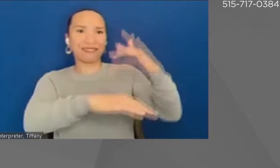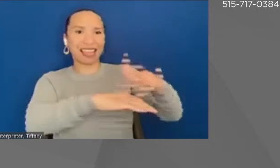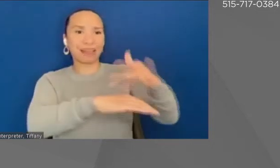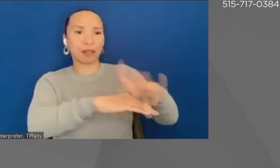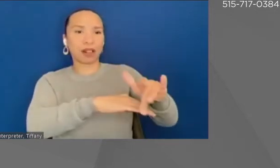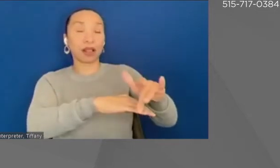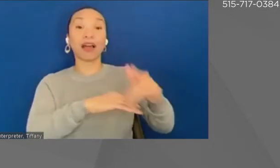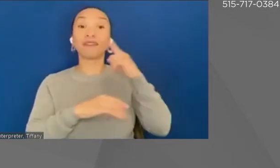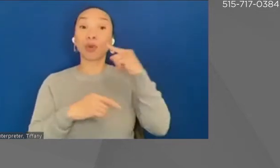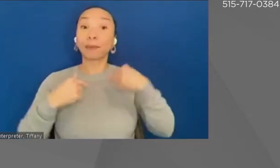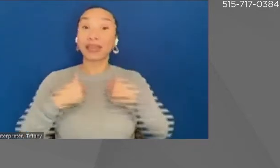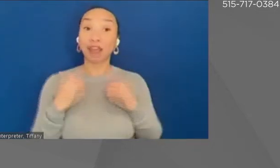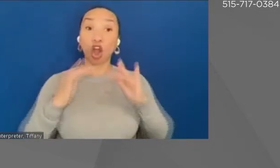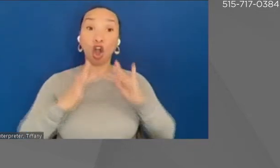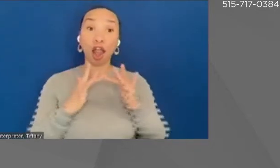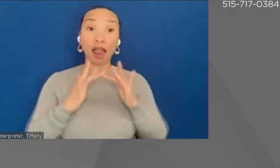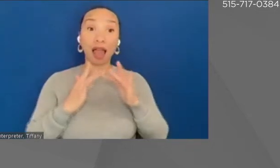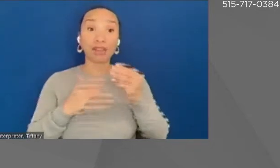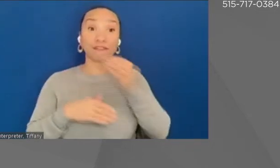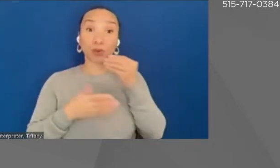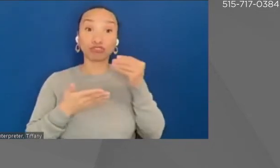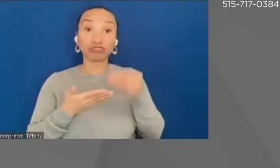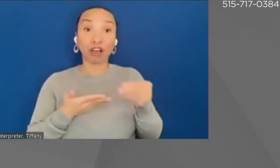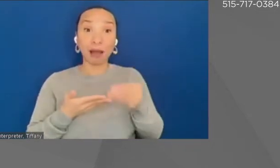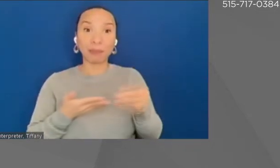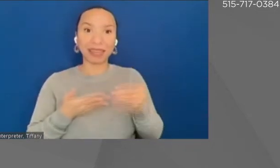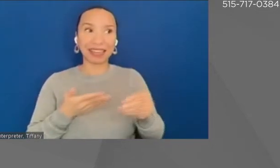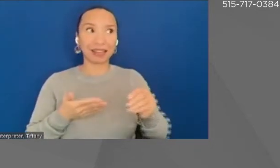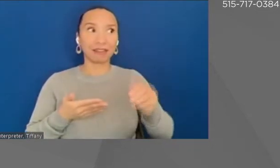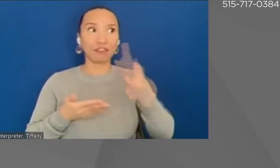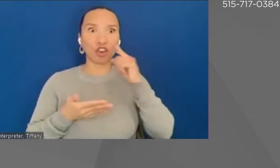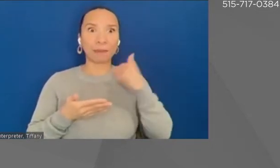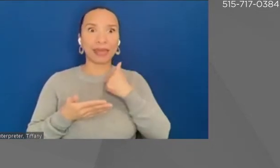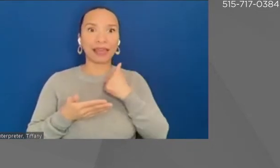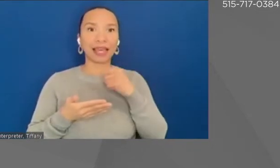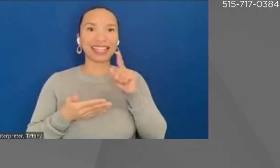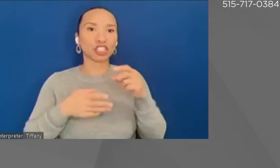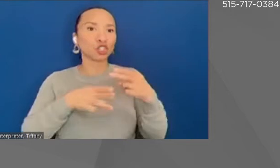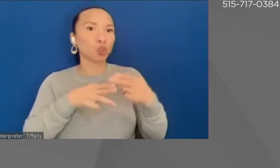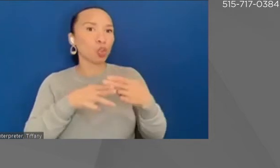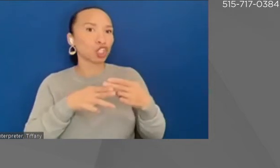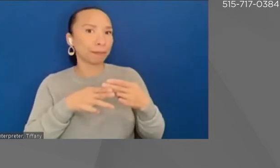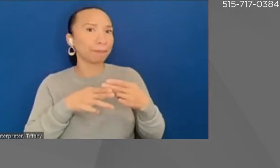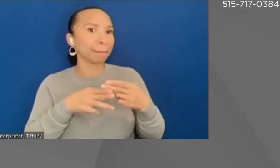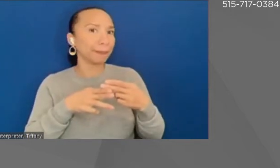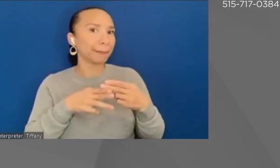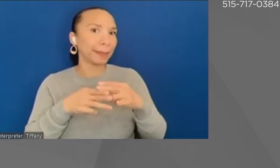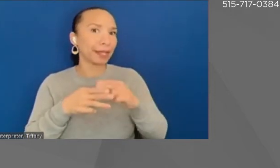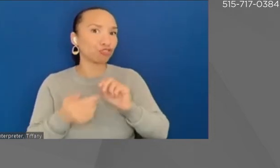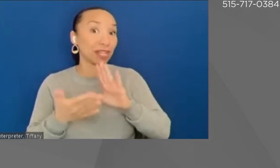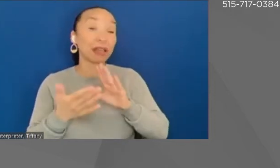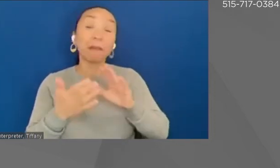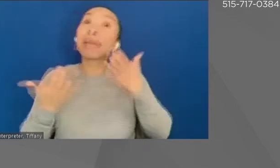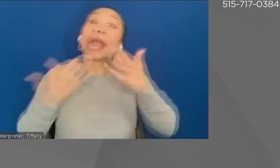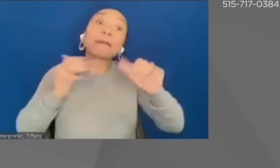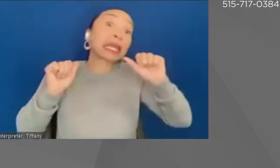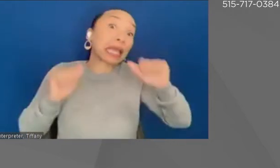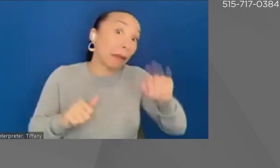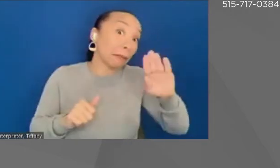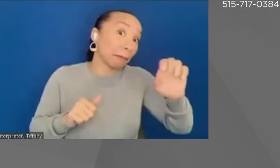shopping as being a way to really address that gap in the short term. It's not maybe it's a long-term solution, but